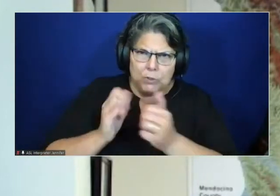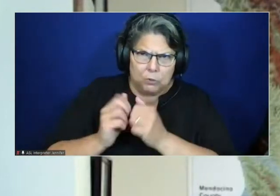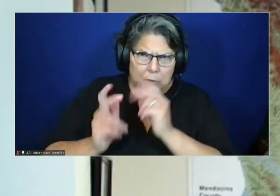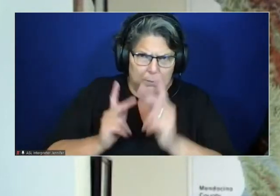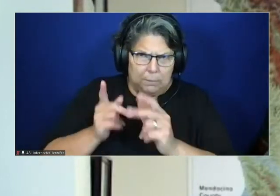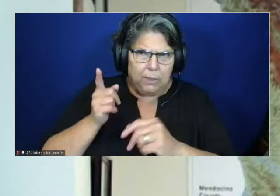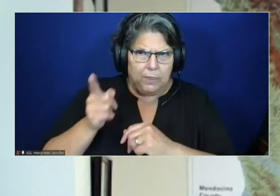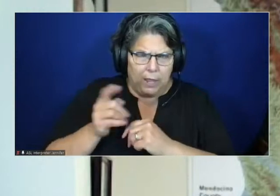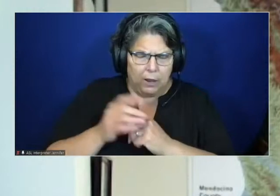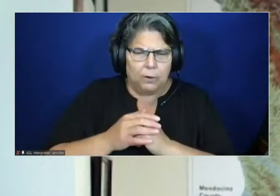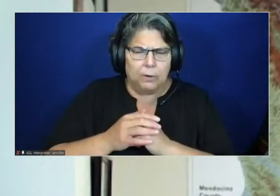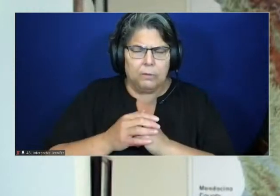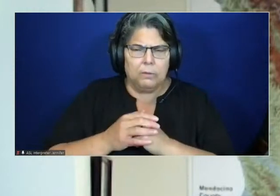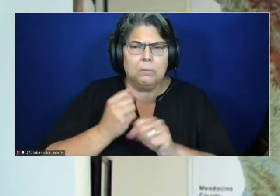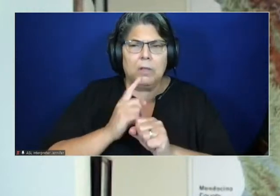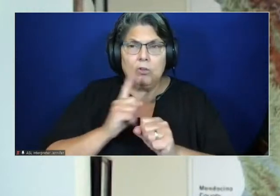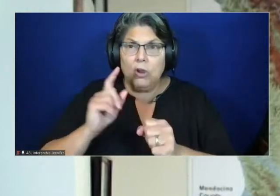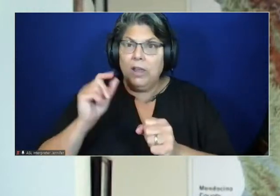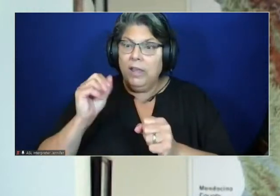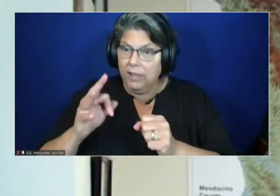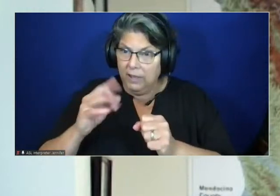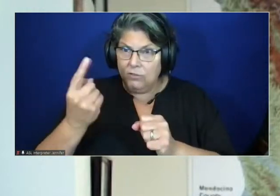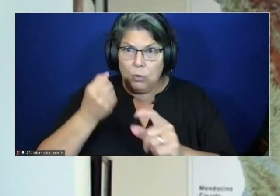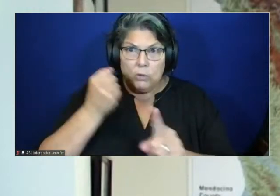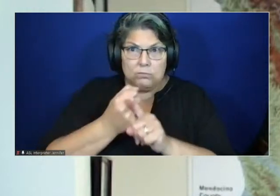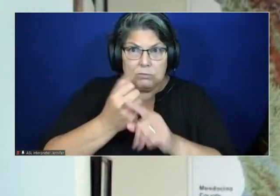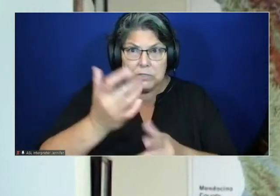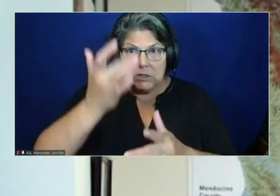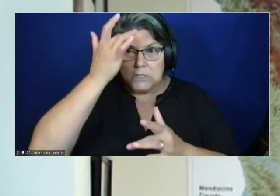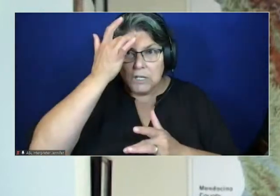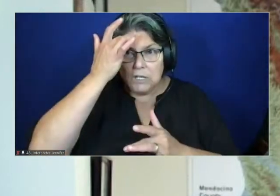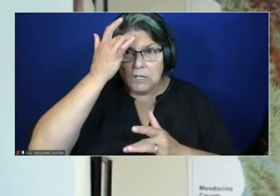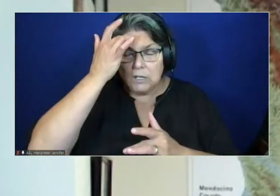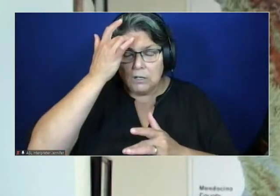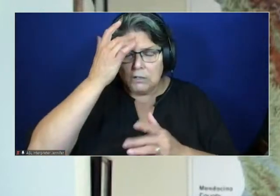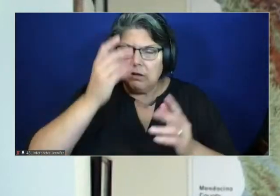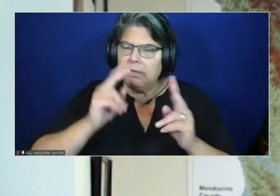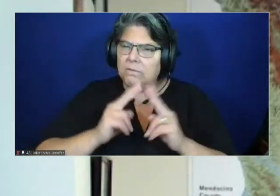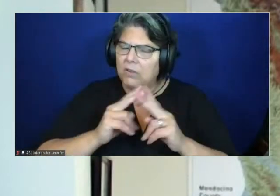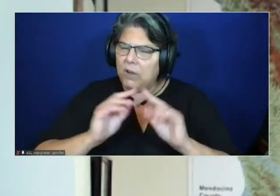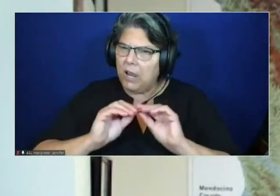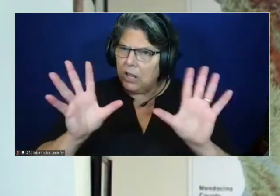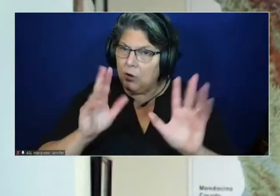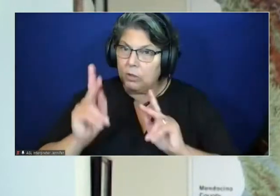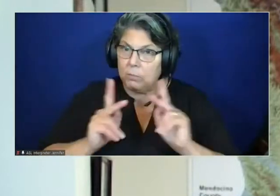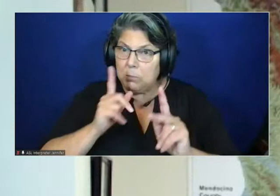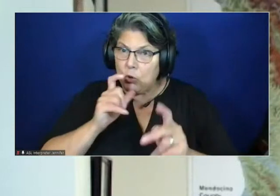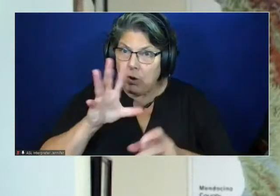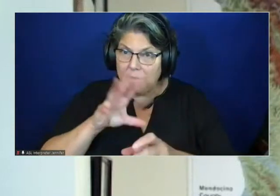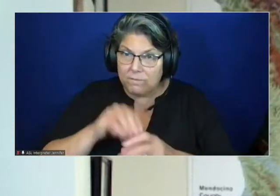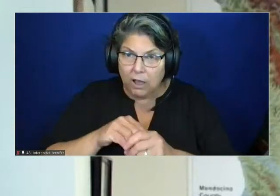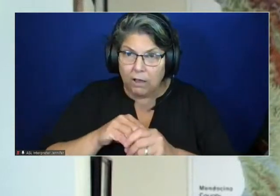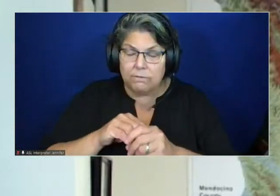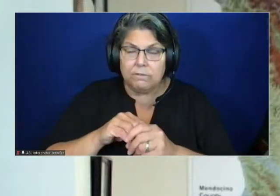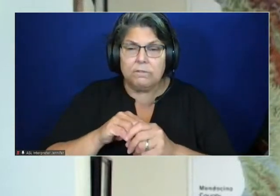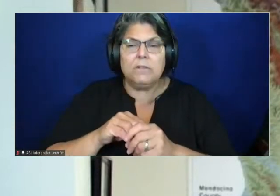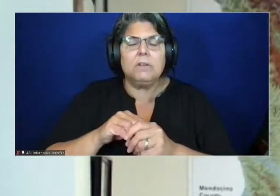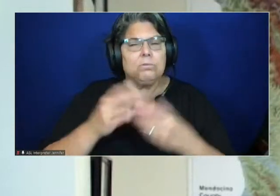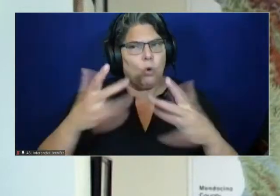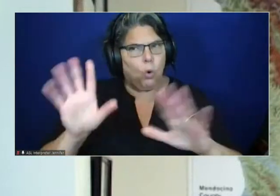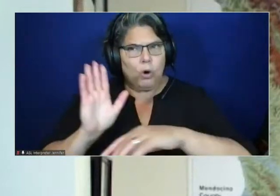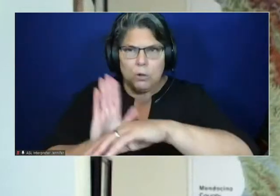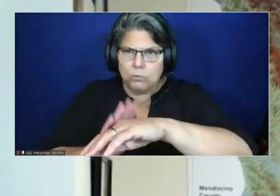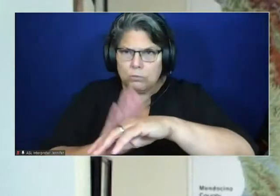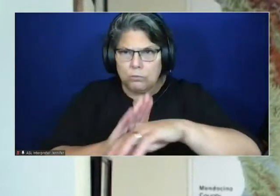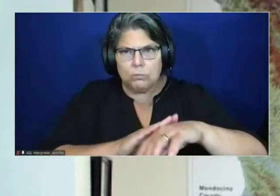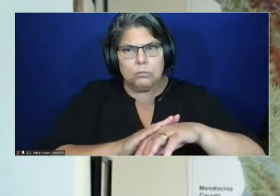that in general, when there's an outbreak, that it's very clear that people who are involved or might be involved have been warned that